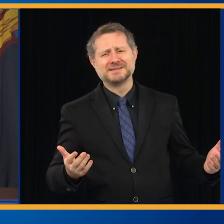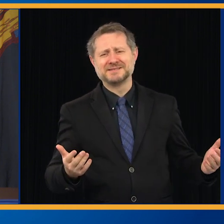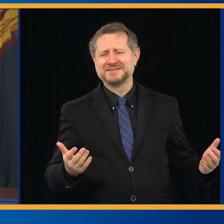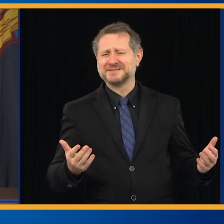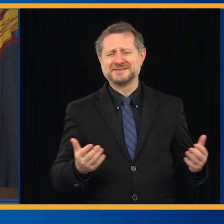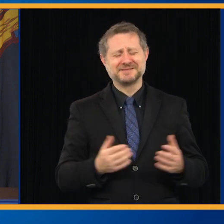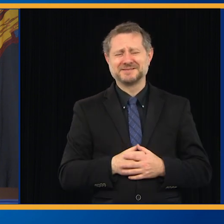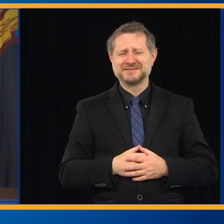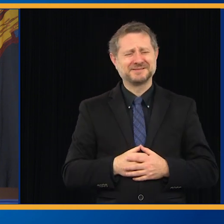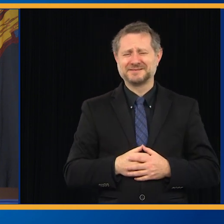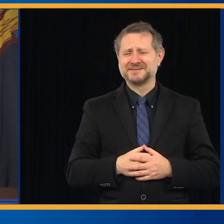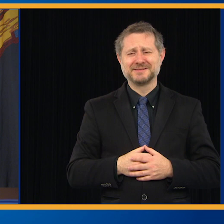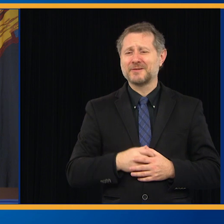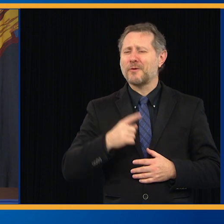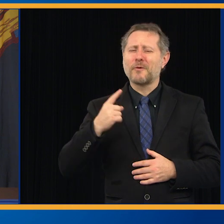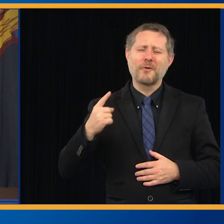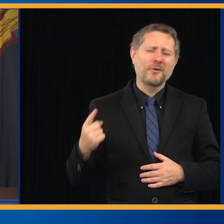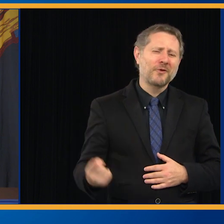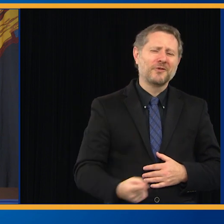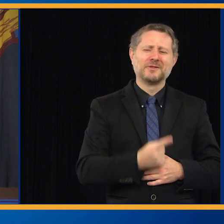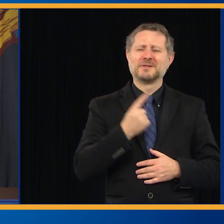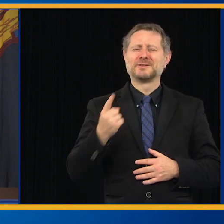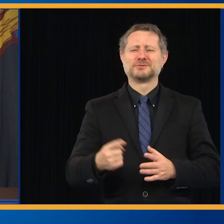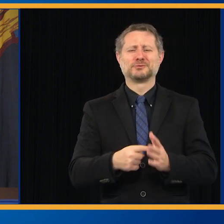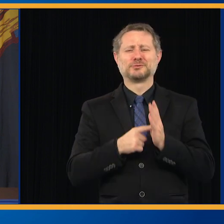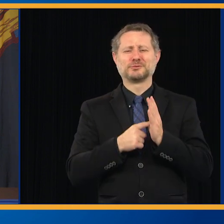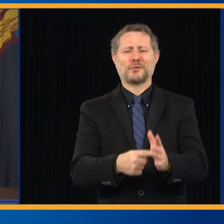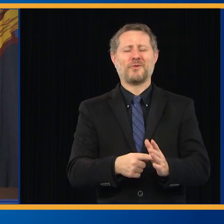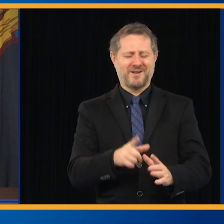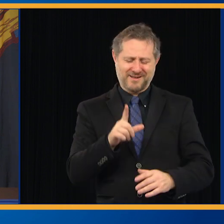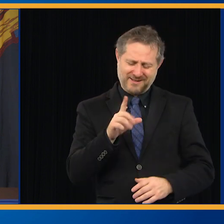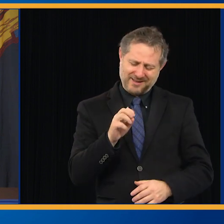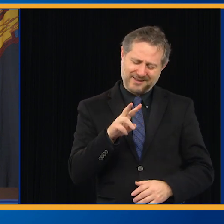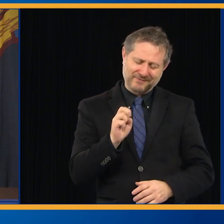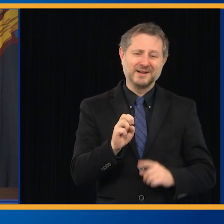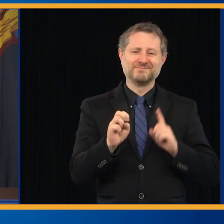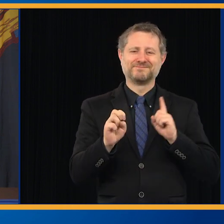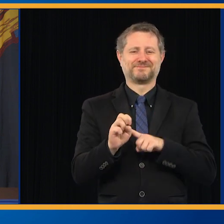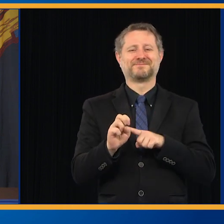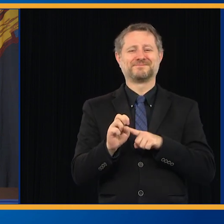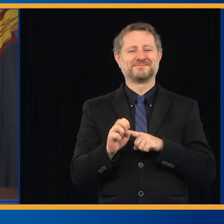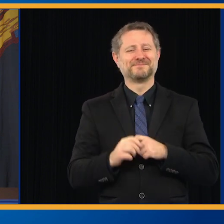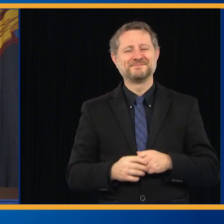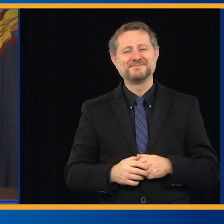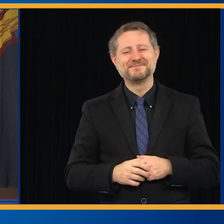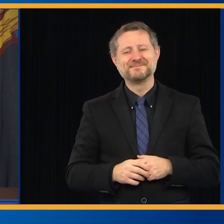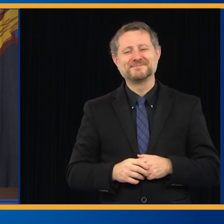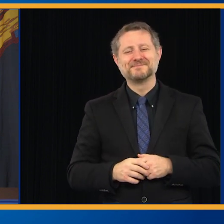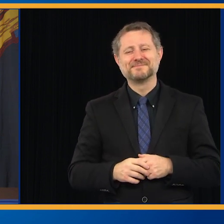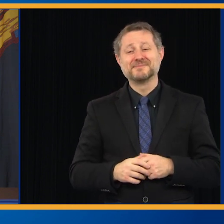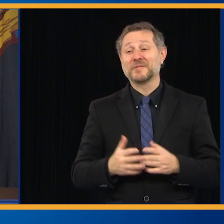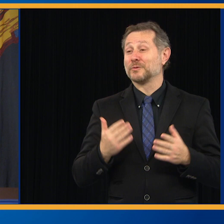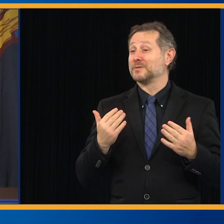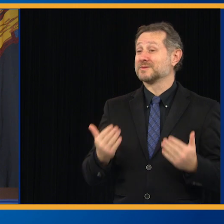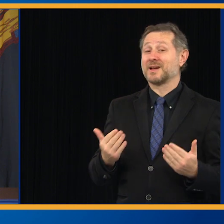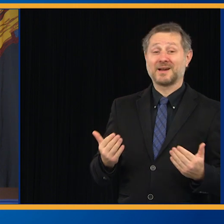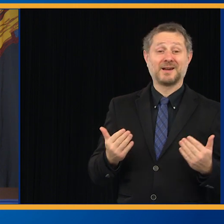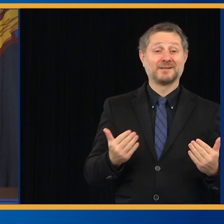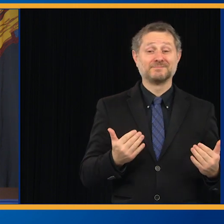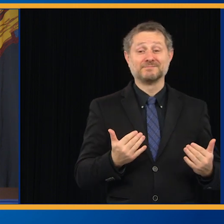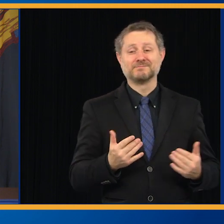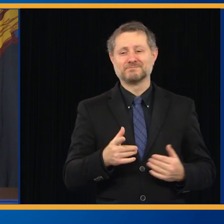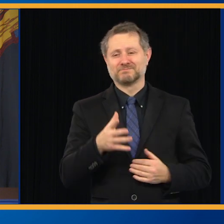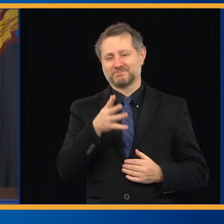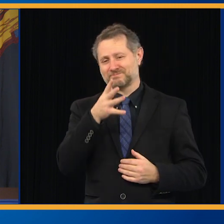that total love of a mother. So today, more than anything else,